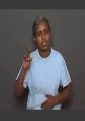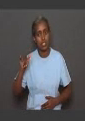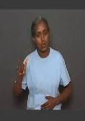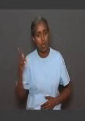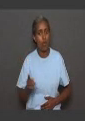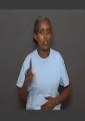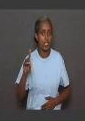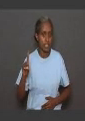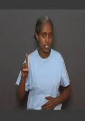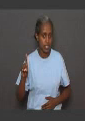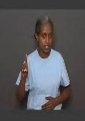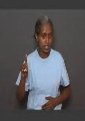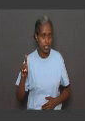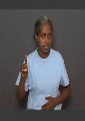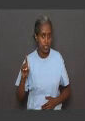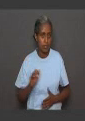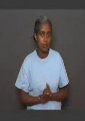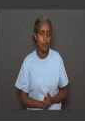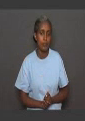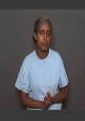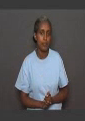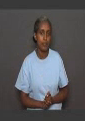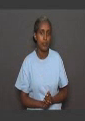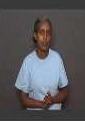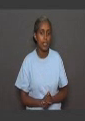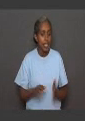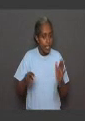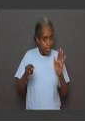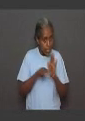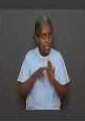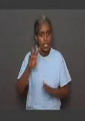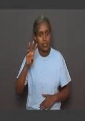Y equals dy over d.